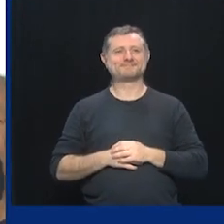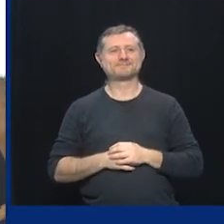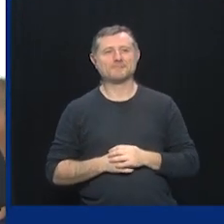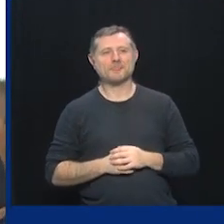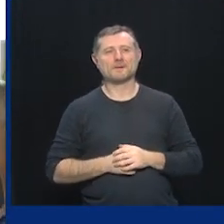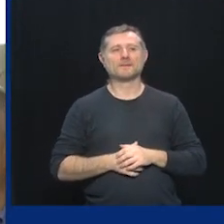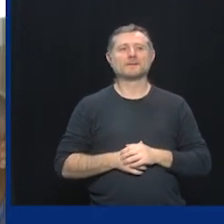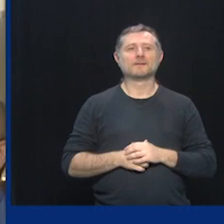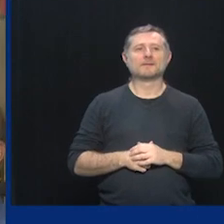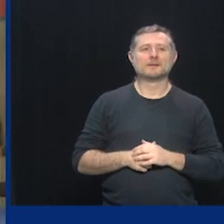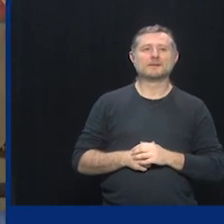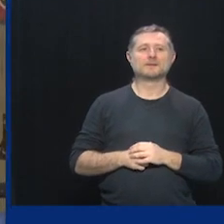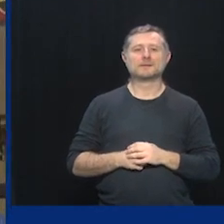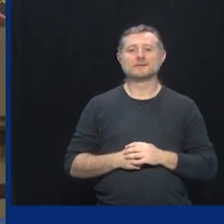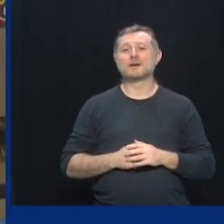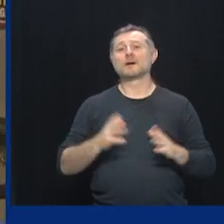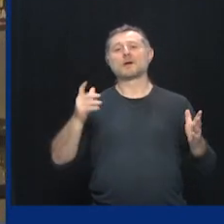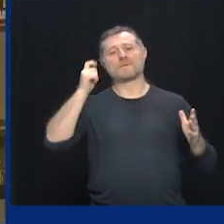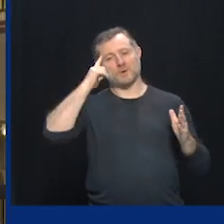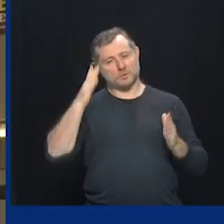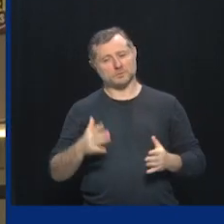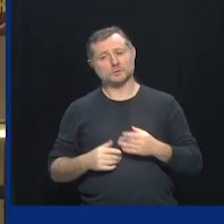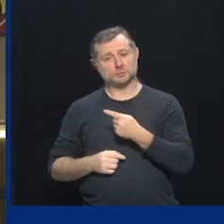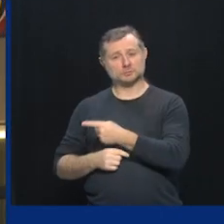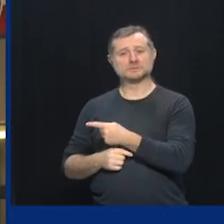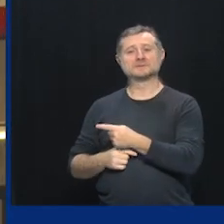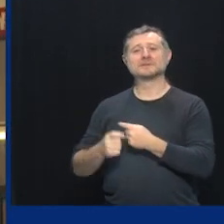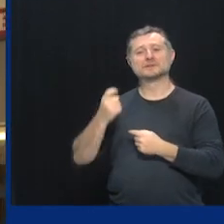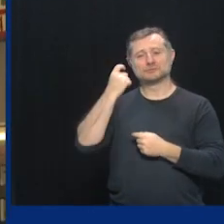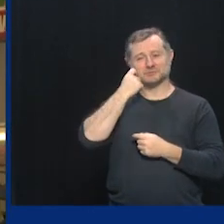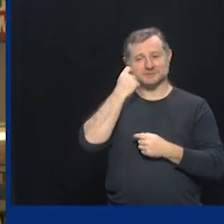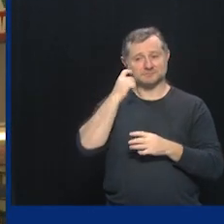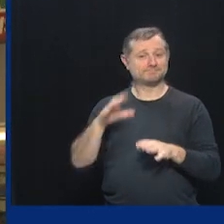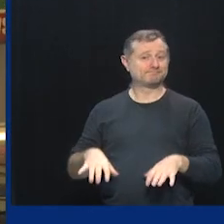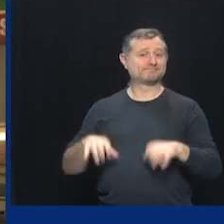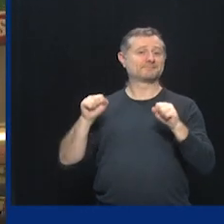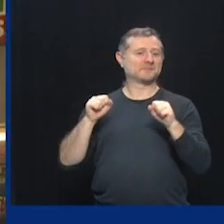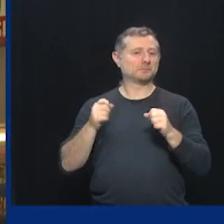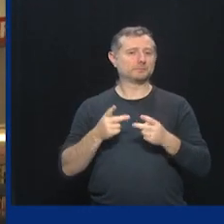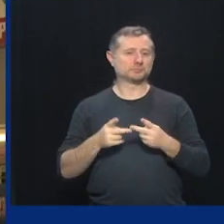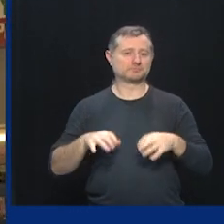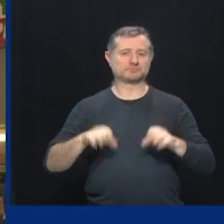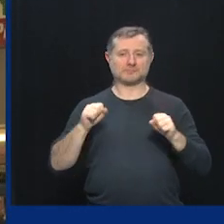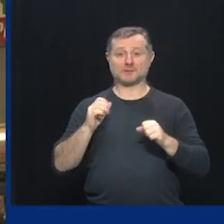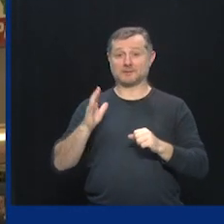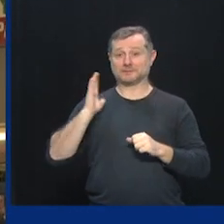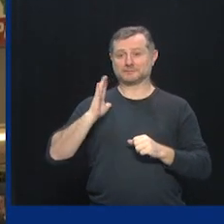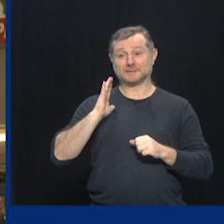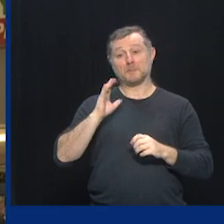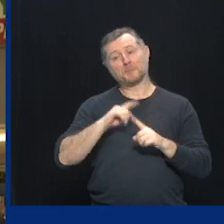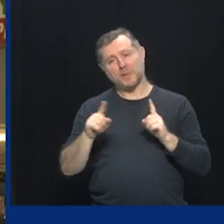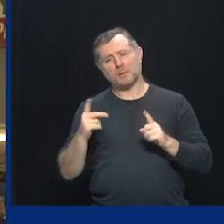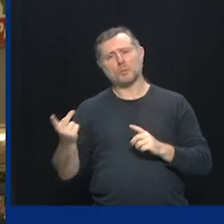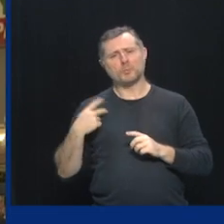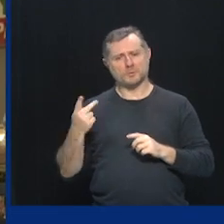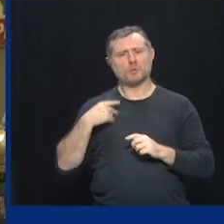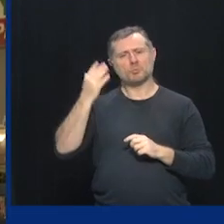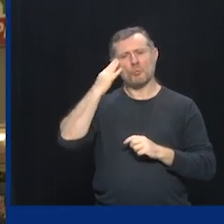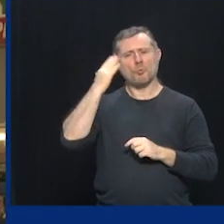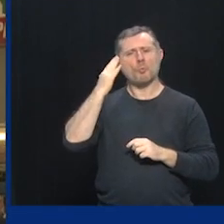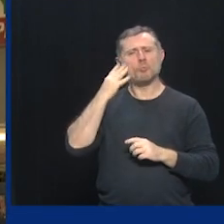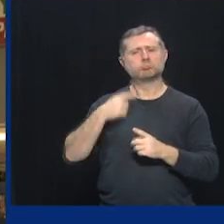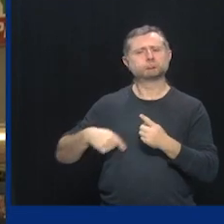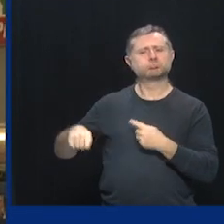Governor, you assumed your position a short time ago, but yet you and I have got to know each other through a couple of emergencies, and somebody asked